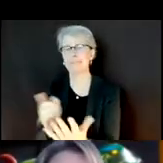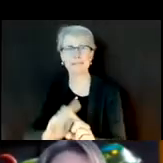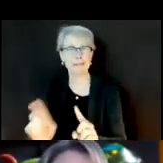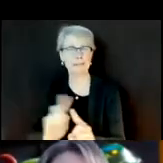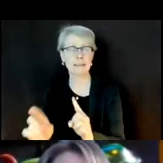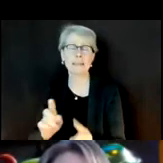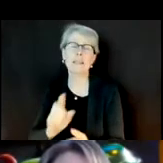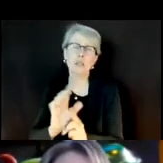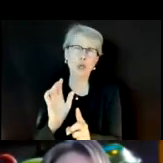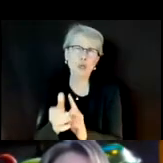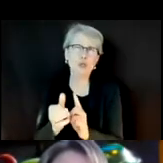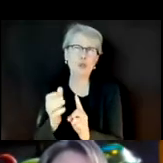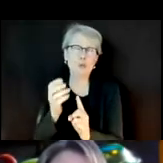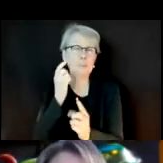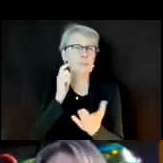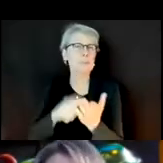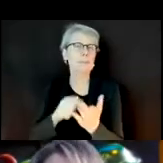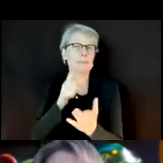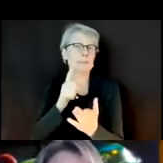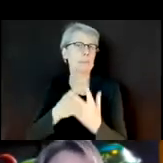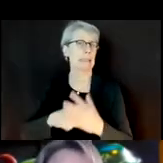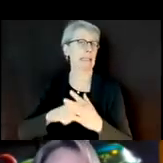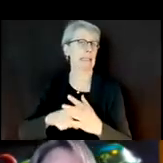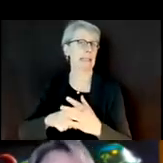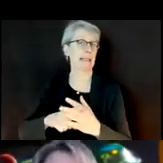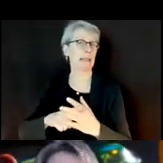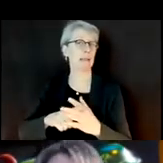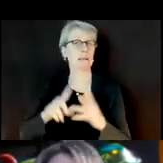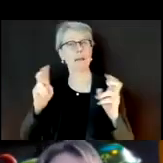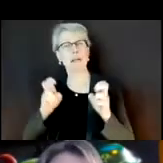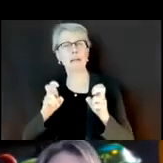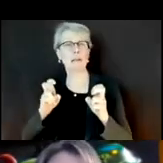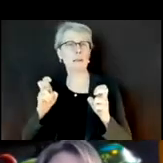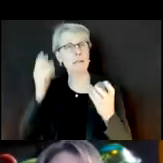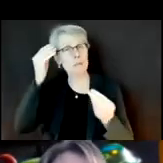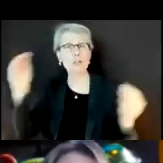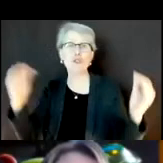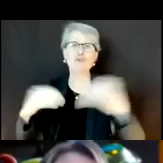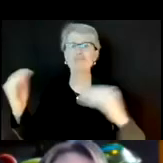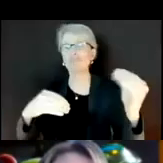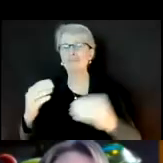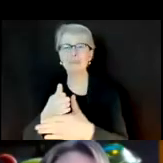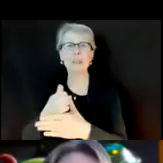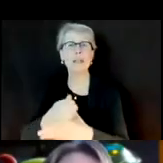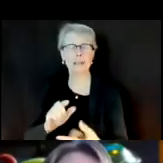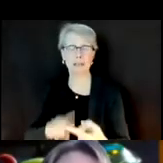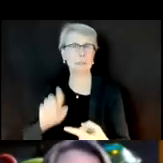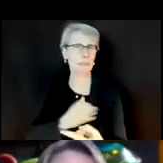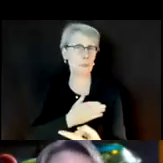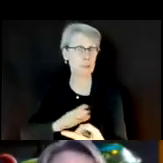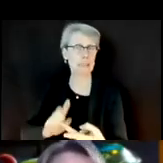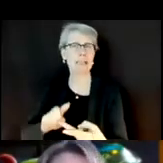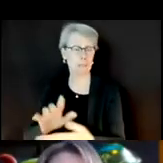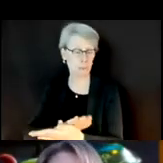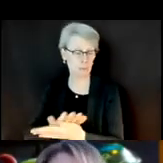ones that have been in there since the beginning in terms of creating sort of an open database knowledge graph have been music and